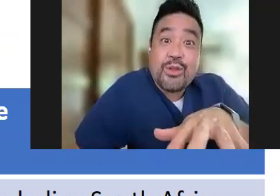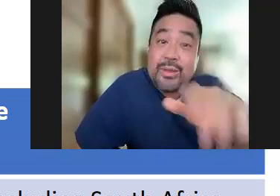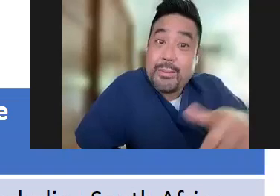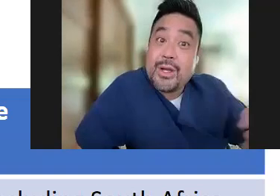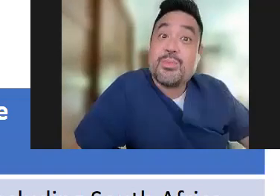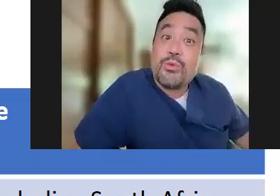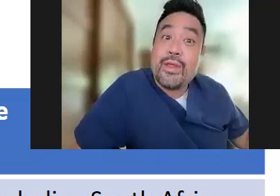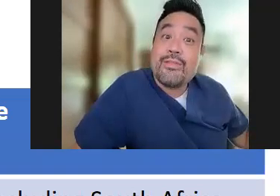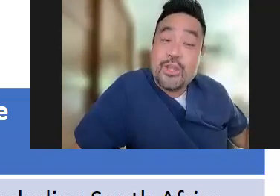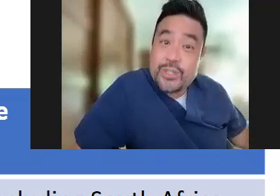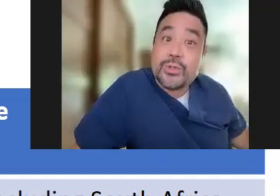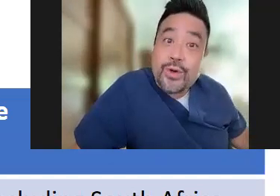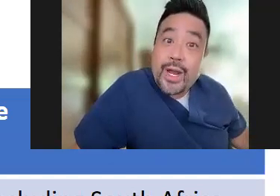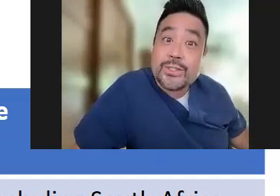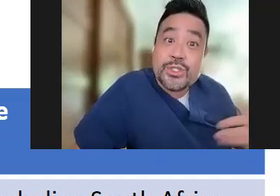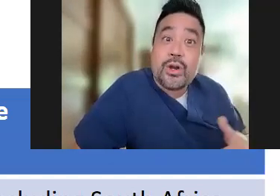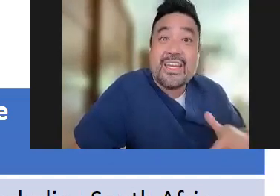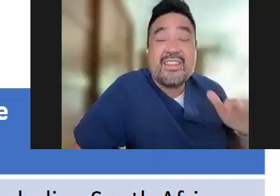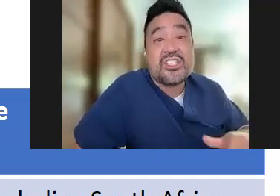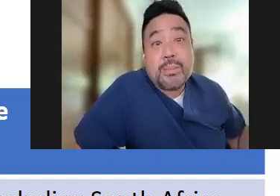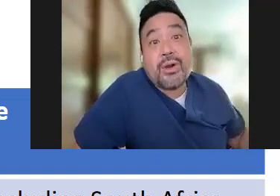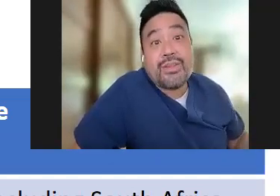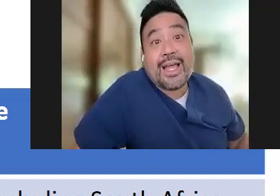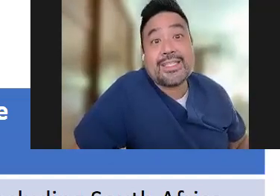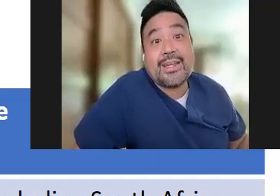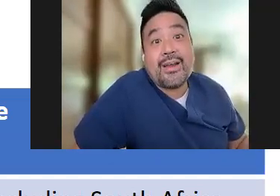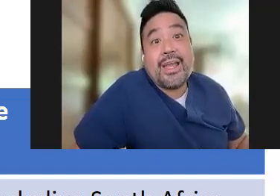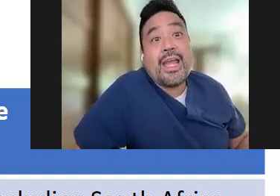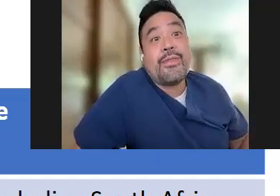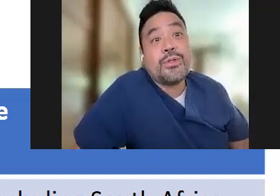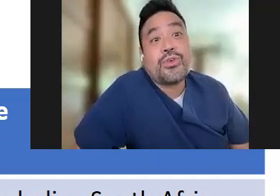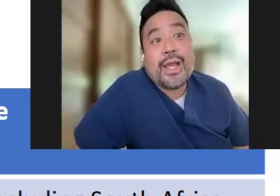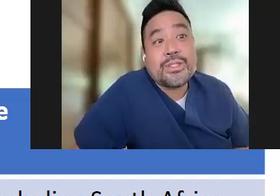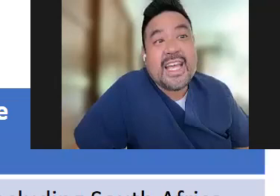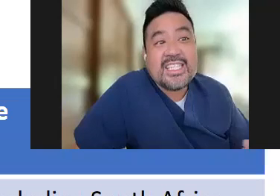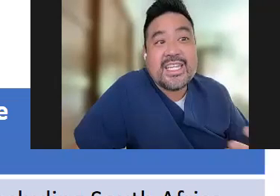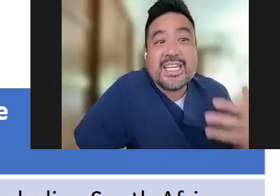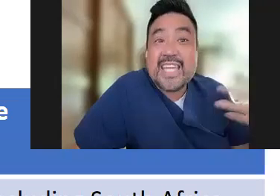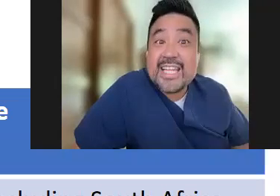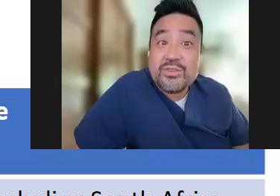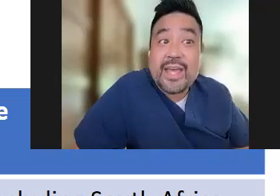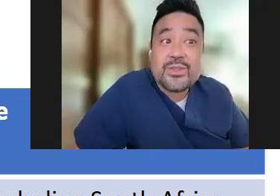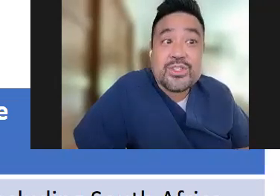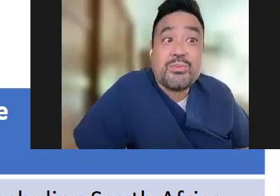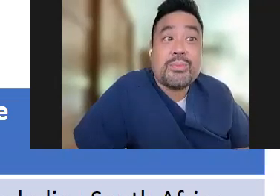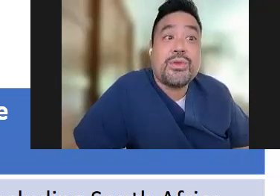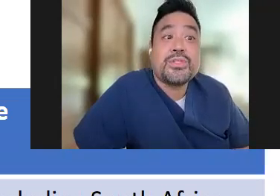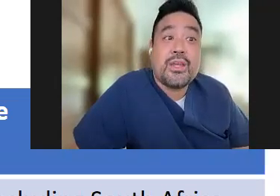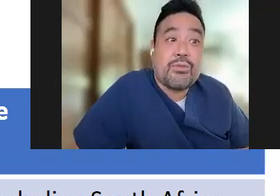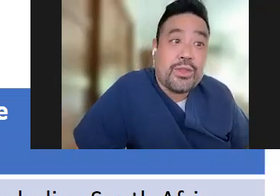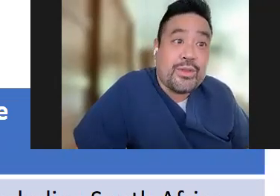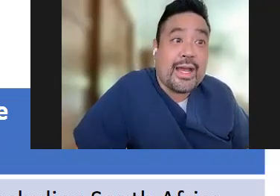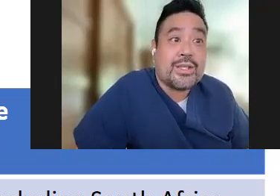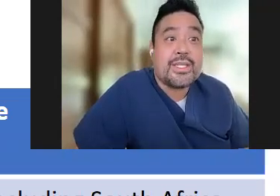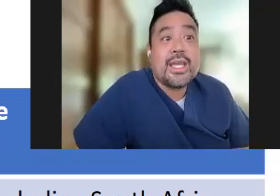vaccine out there, but the months before that, the original trials, which started in the summer of last year. And those trials tested in tens of thousands of people. You'll